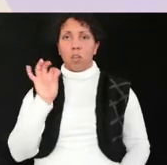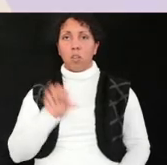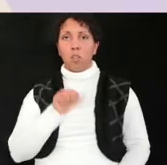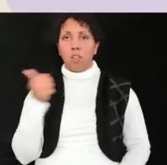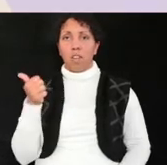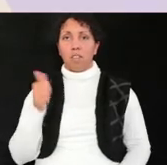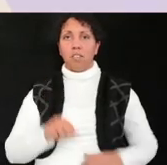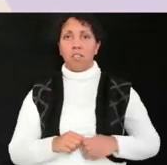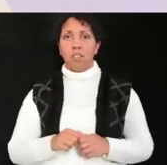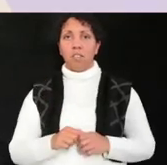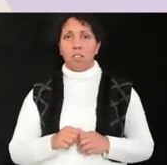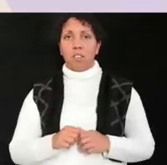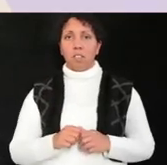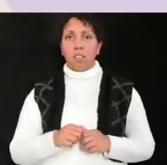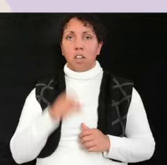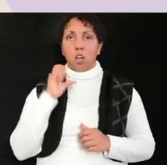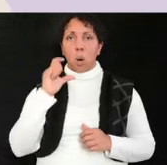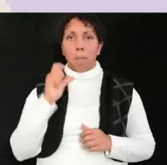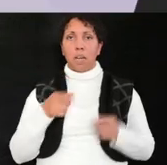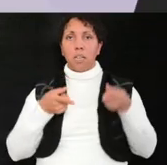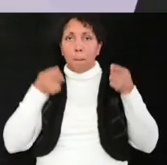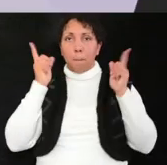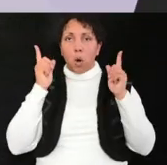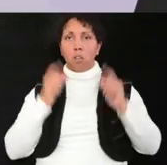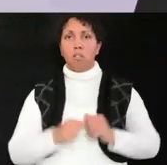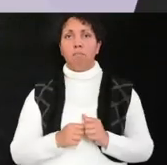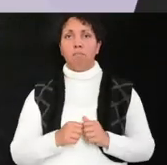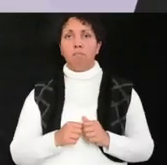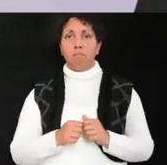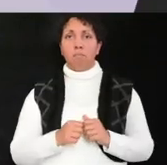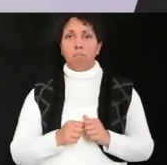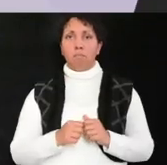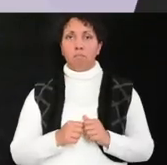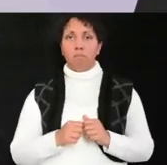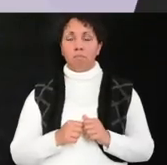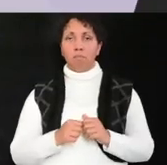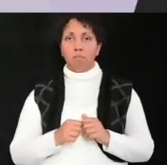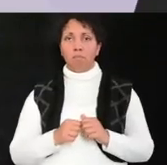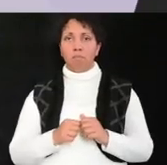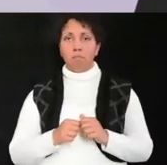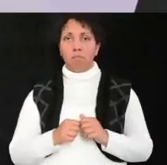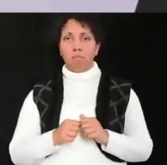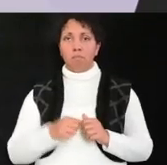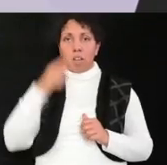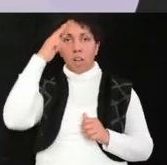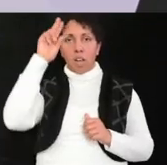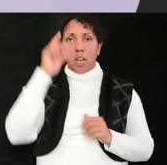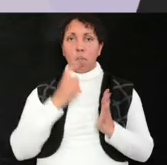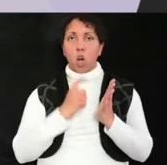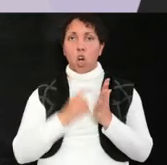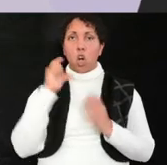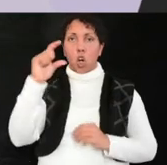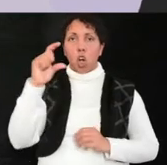OK, moving on. Here is a complaints manager. Hello, please tell us what you do. Hello, my name is